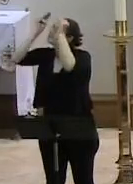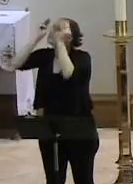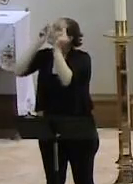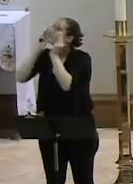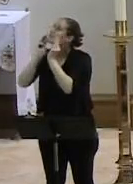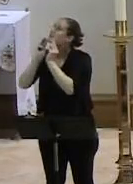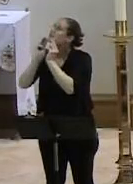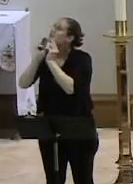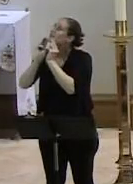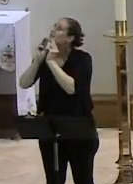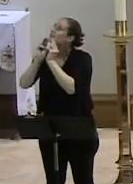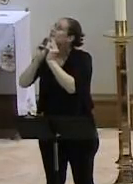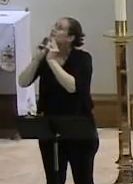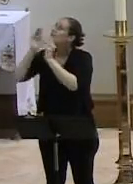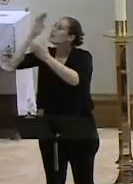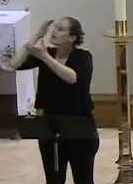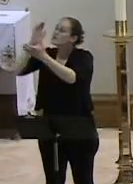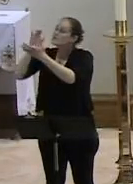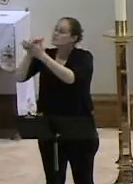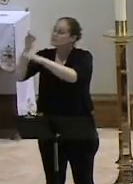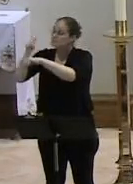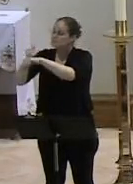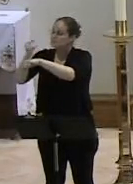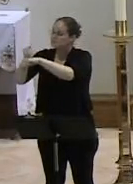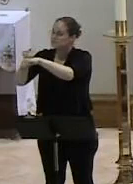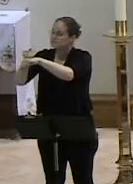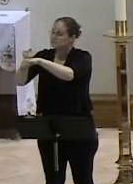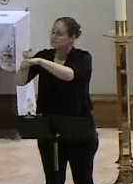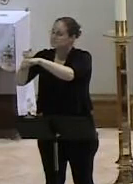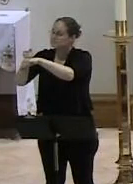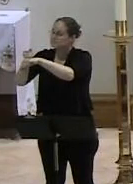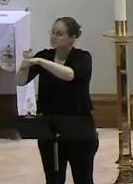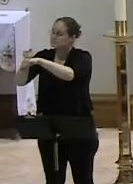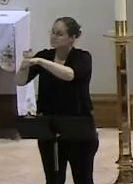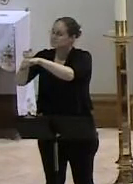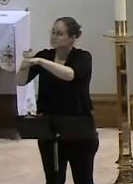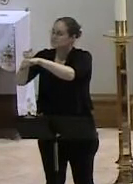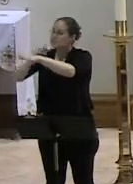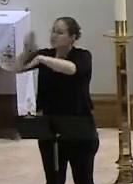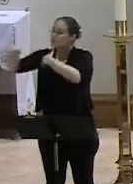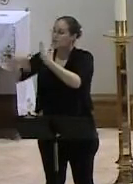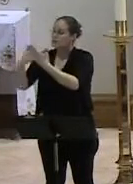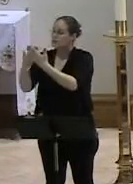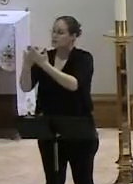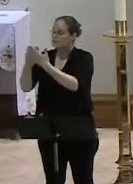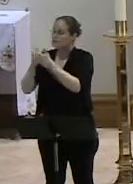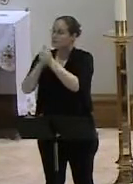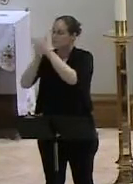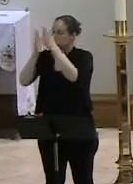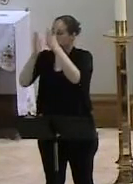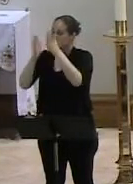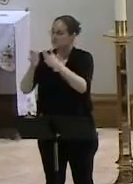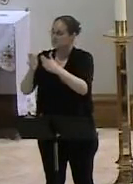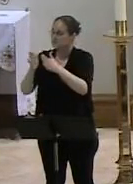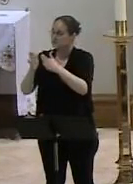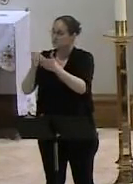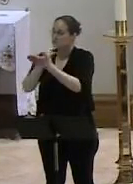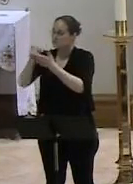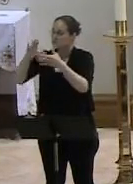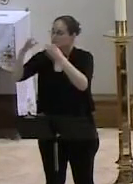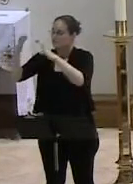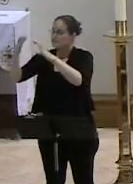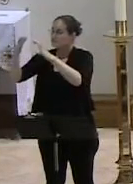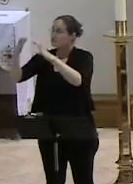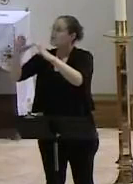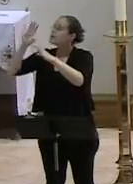Mary, Mother of God, with Blessed Joseph, her beloved spouse, with all of the apostles, especially Saints Peter and